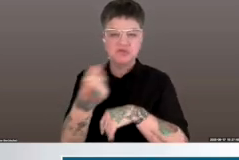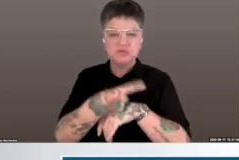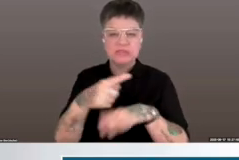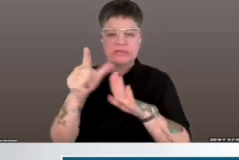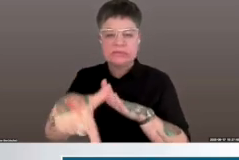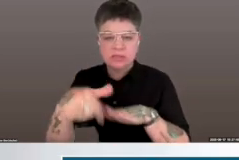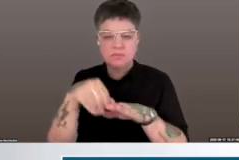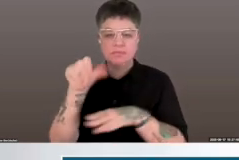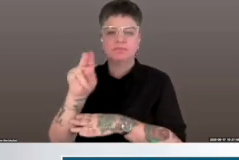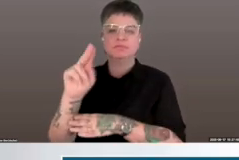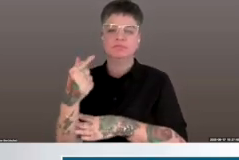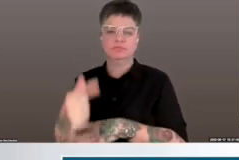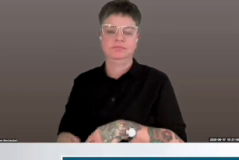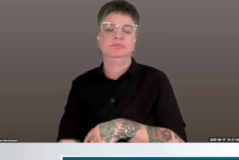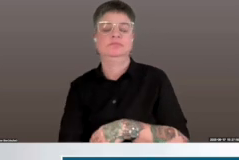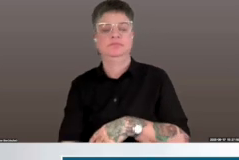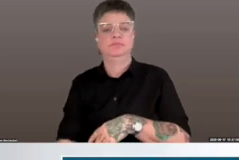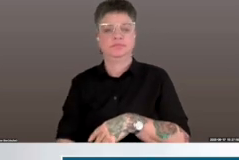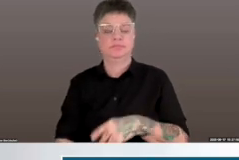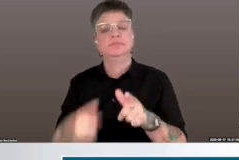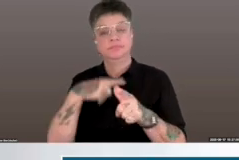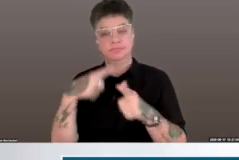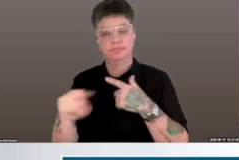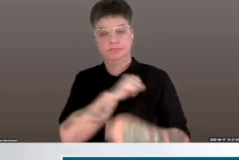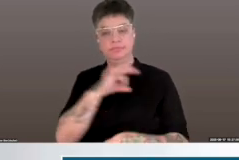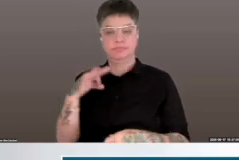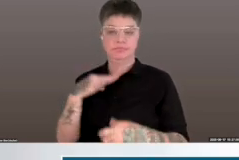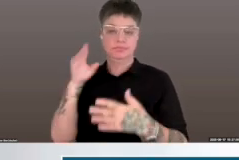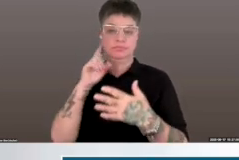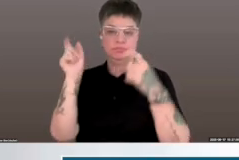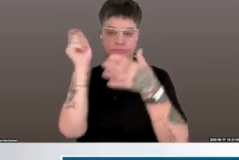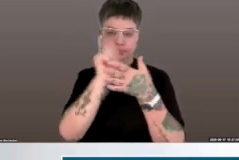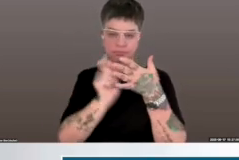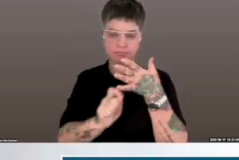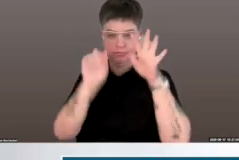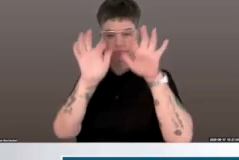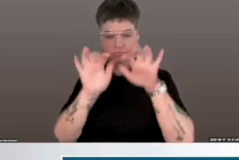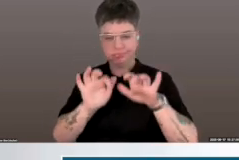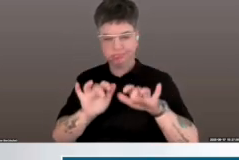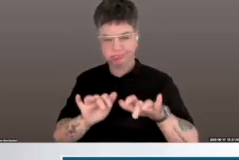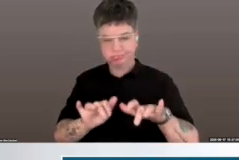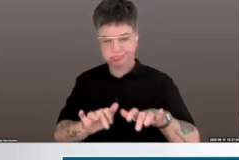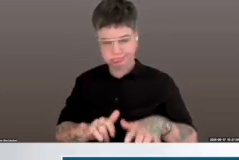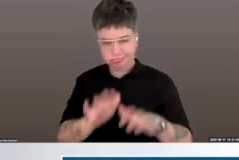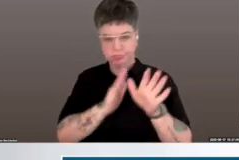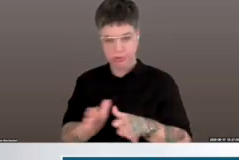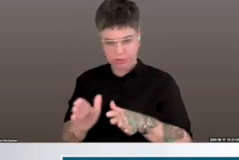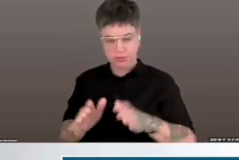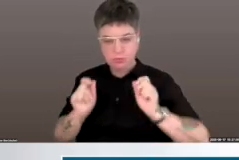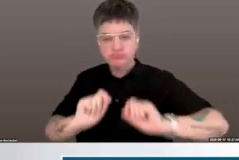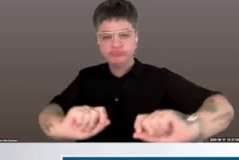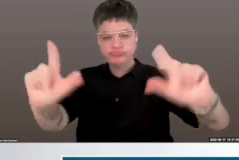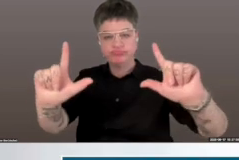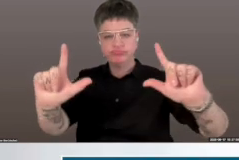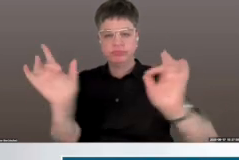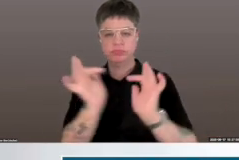August. Then staff will write the proposed plan and post it on the website on October